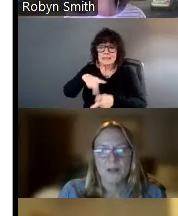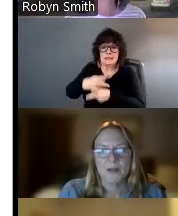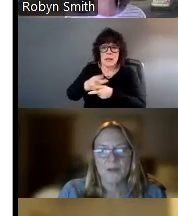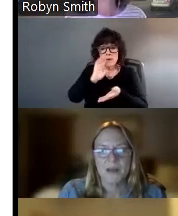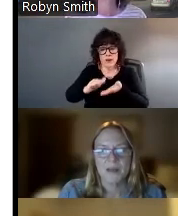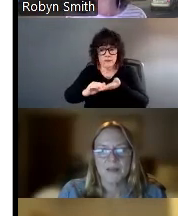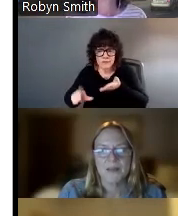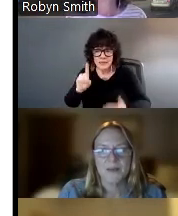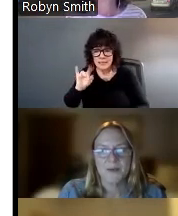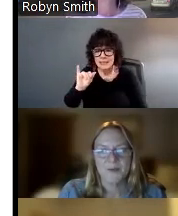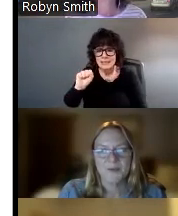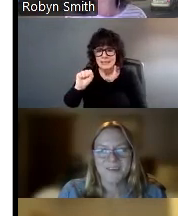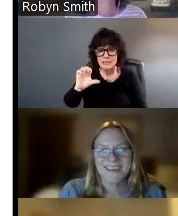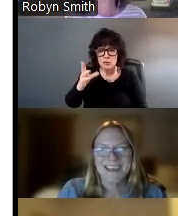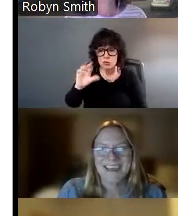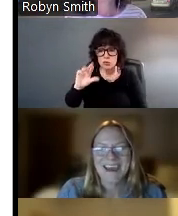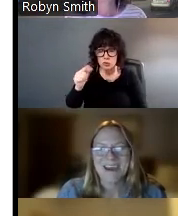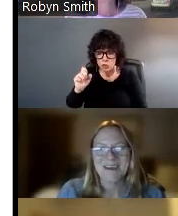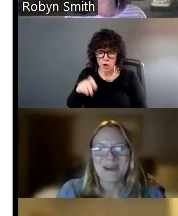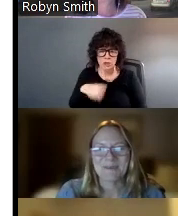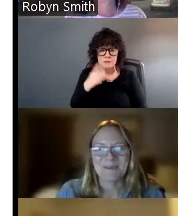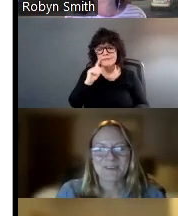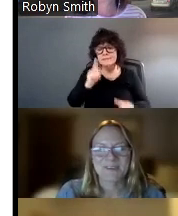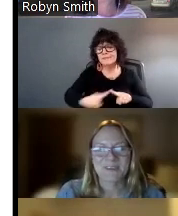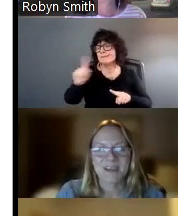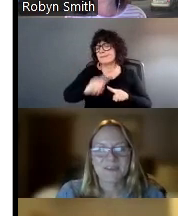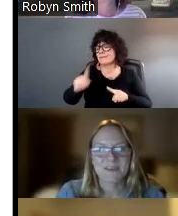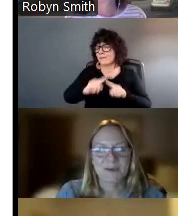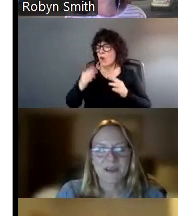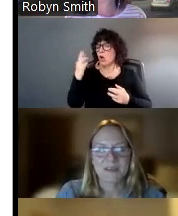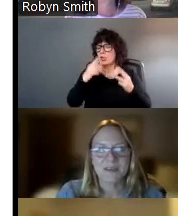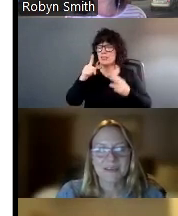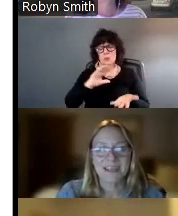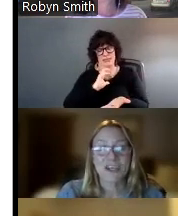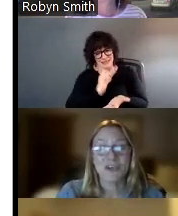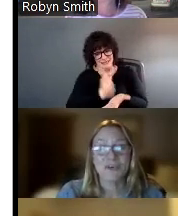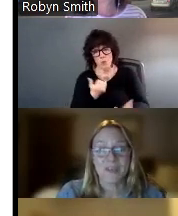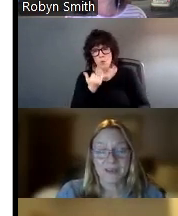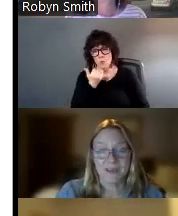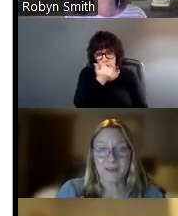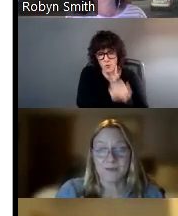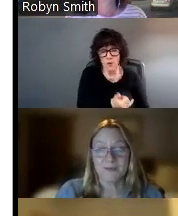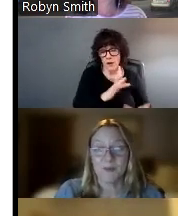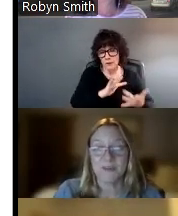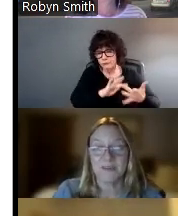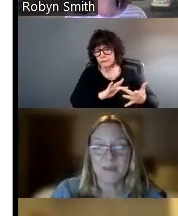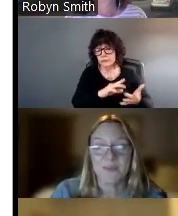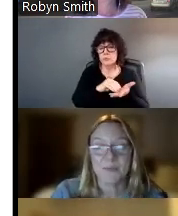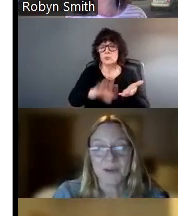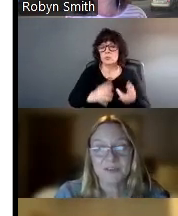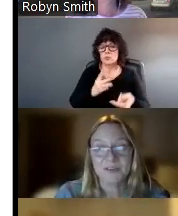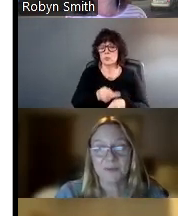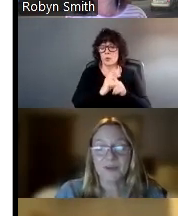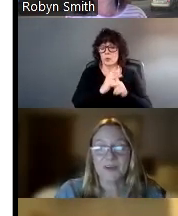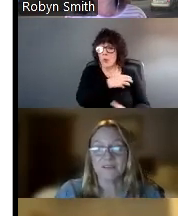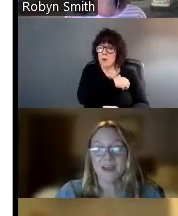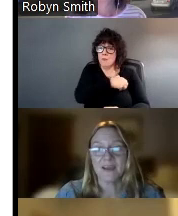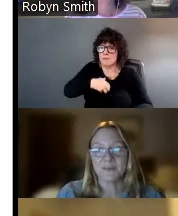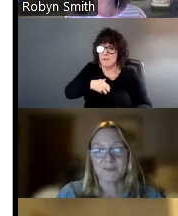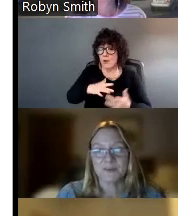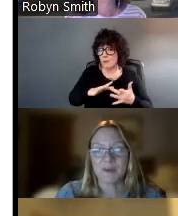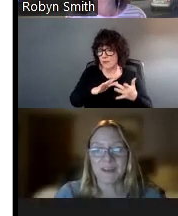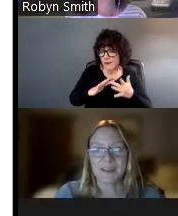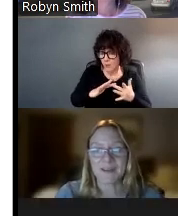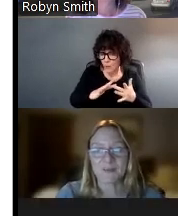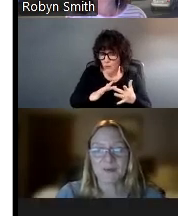Wonderful. Well, on that note, I would just like to extend a huge thank you to Robyn Smith. We are so lucky to